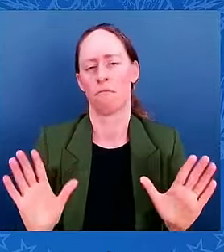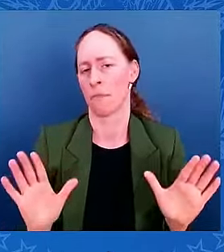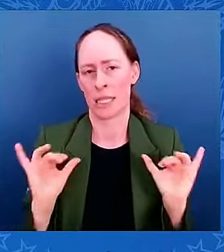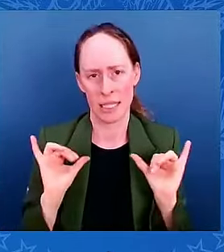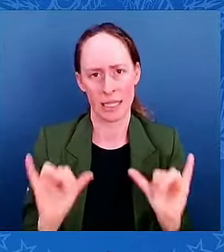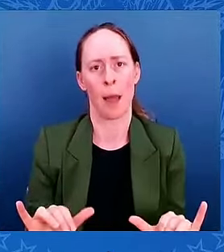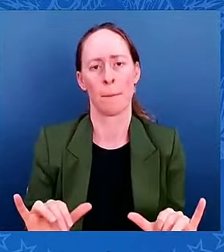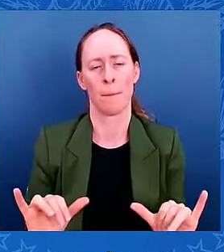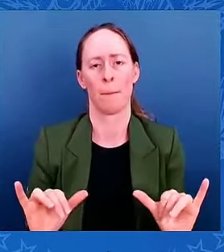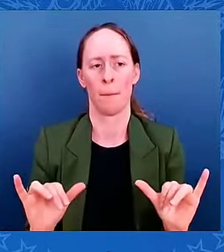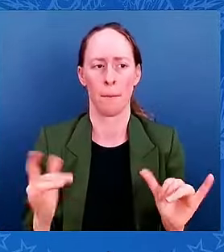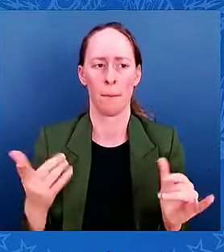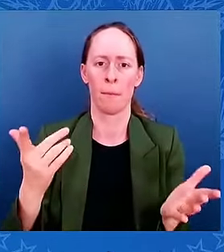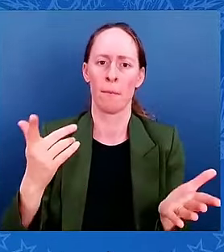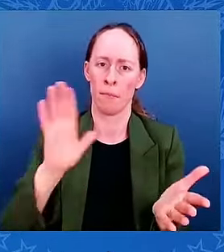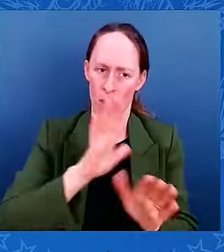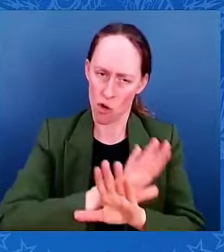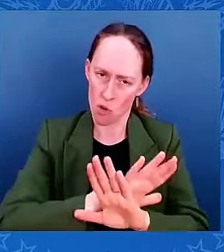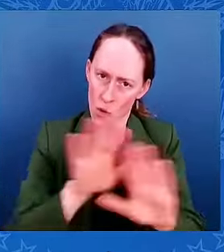well.